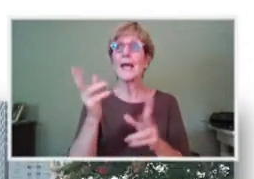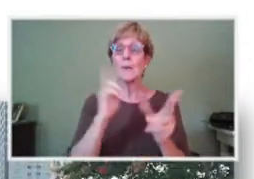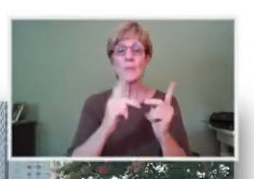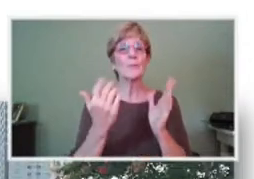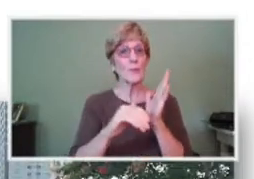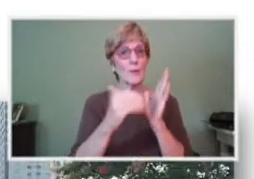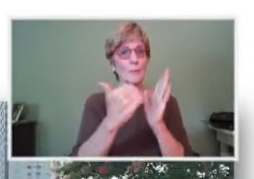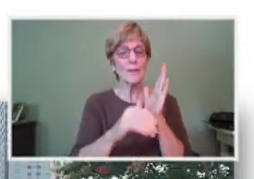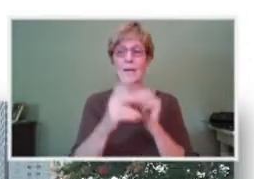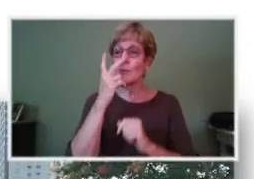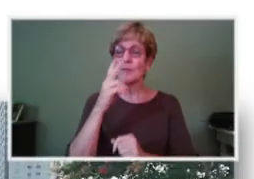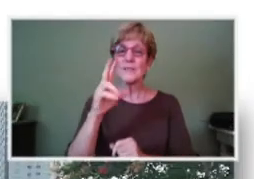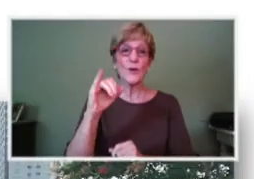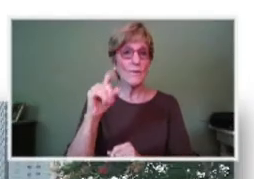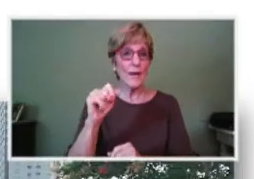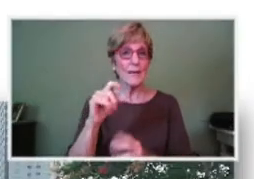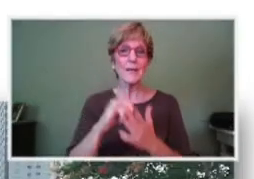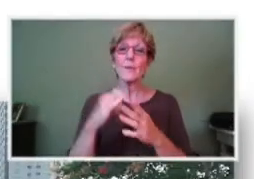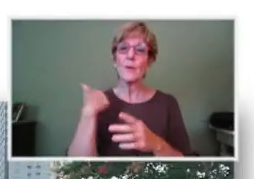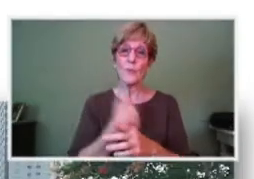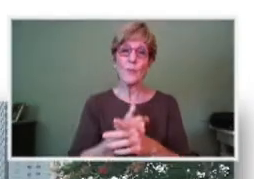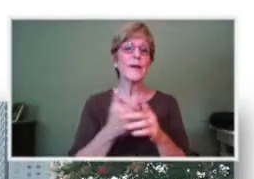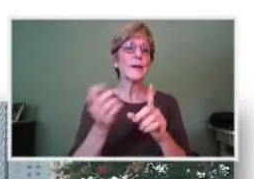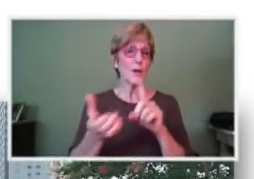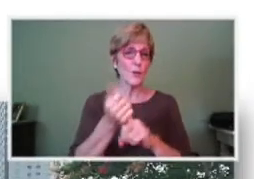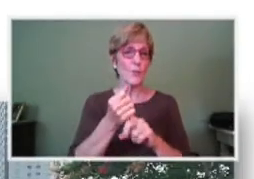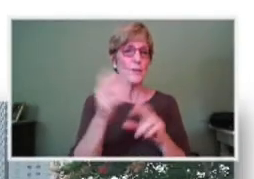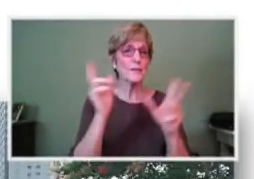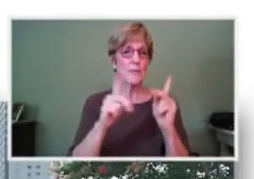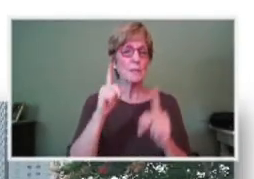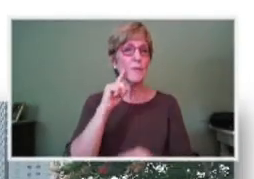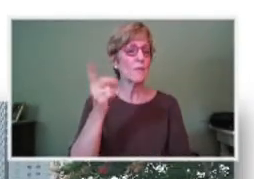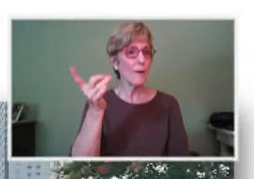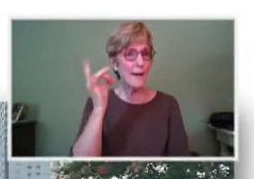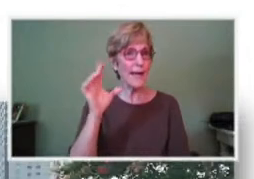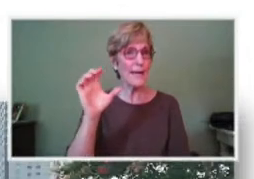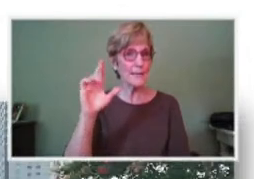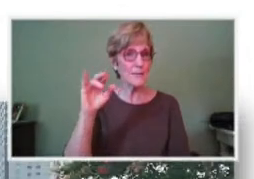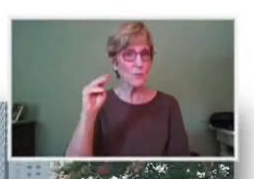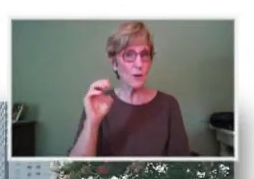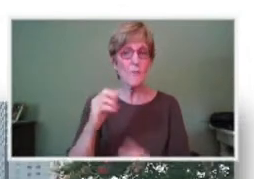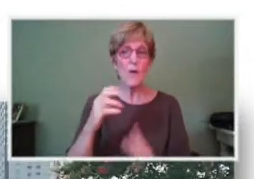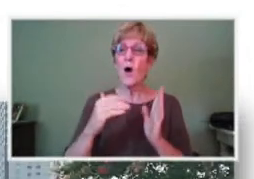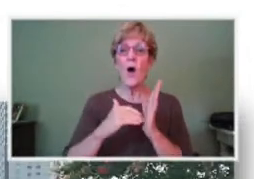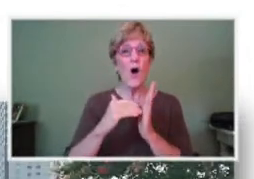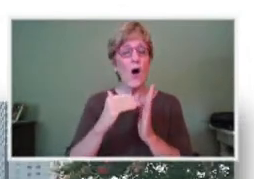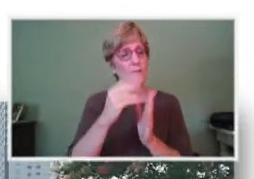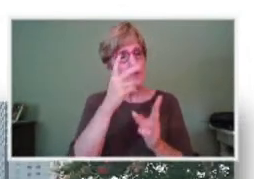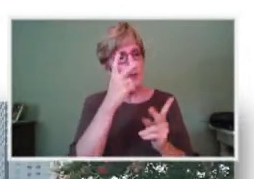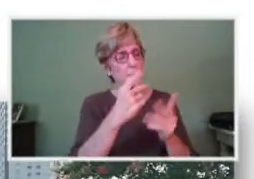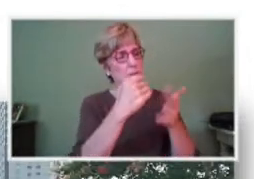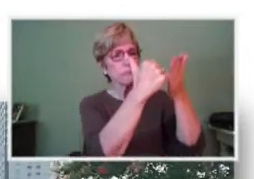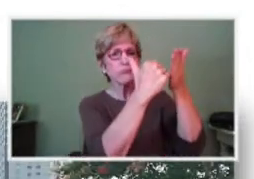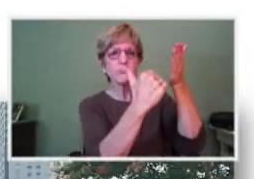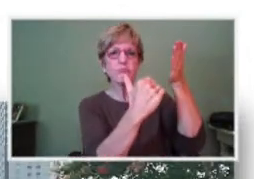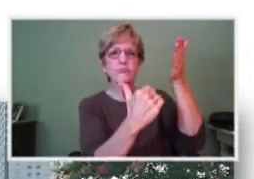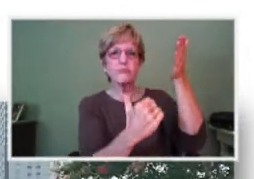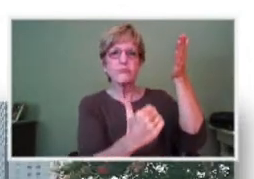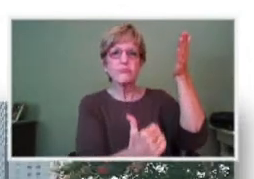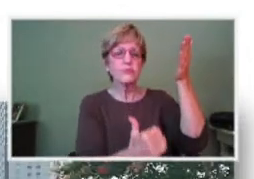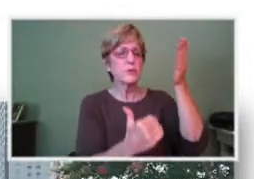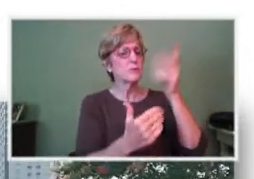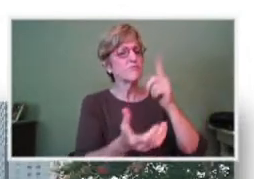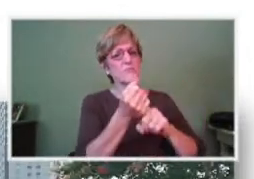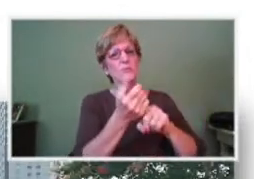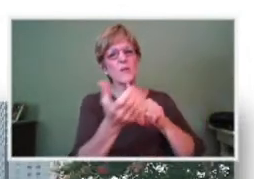crime, and we usually arrest somebody for a violent or heinous crime, often you can look at their record and see that they've been arrested multiple